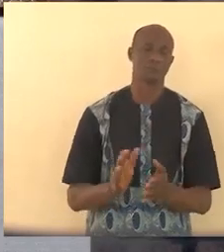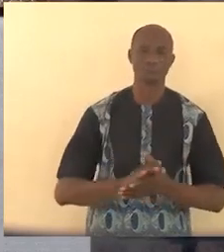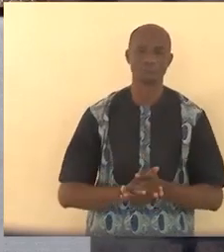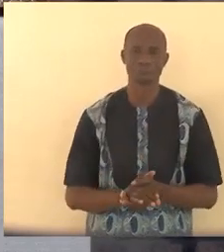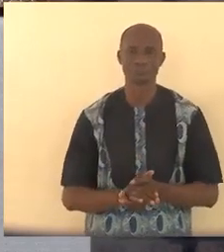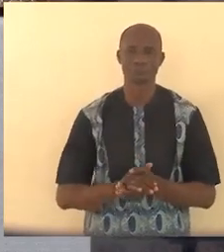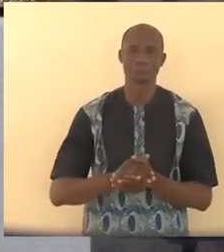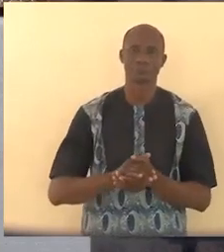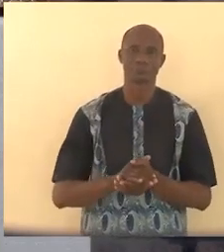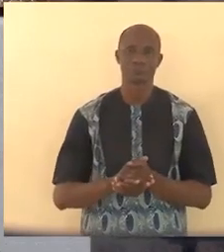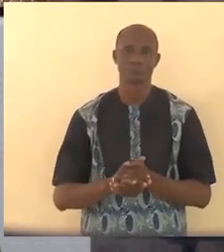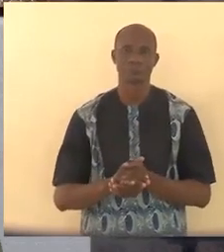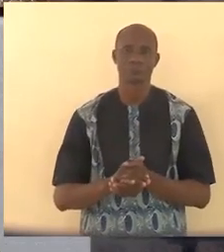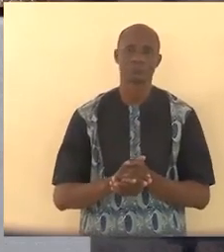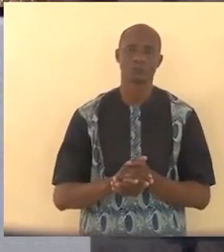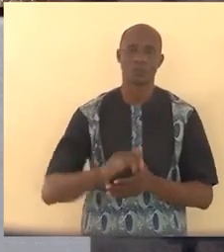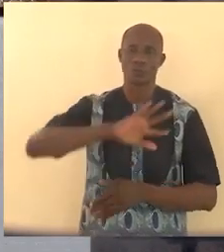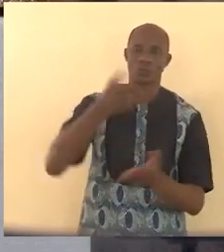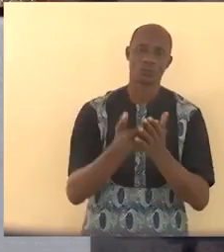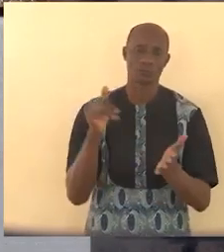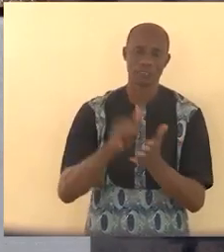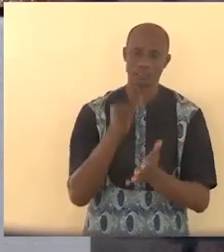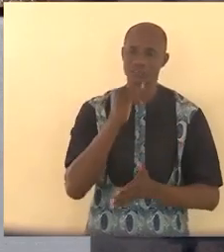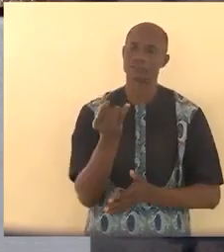neighbor. All that is of